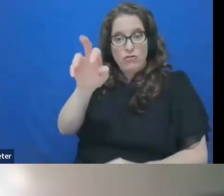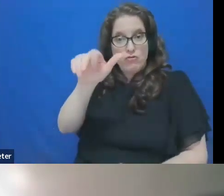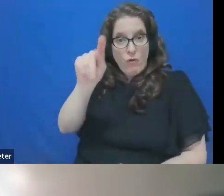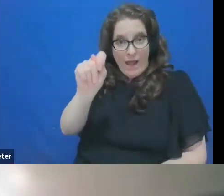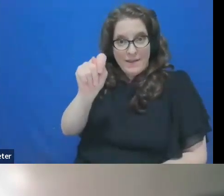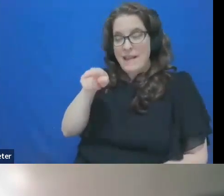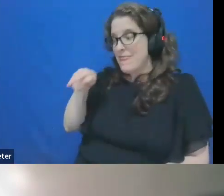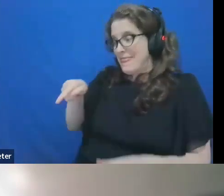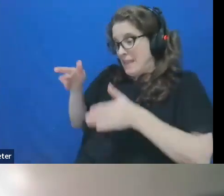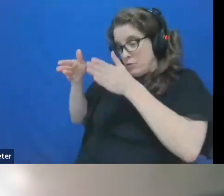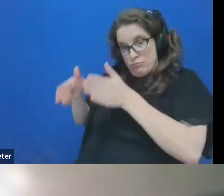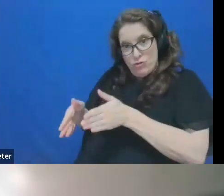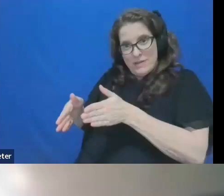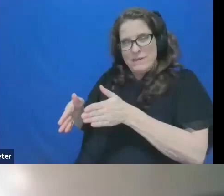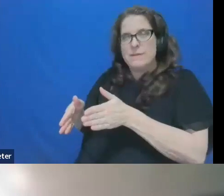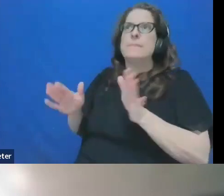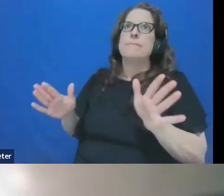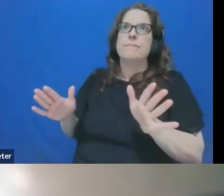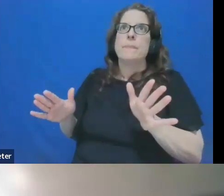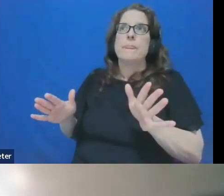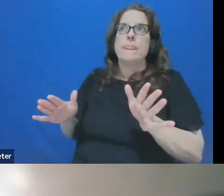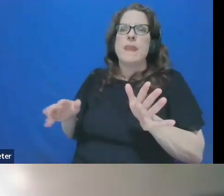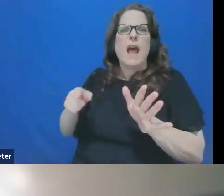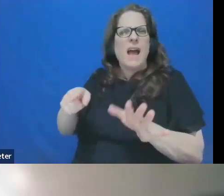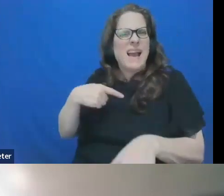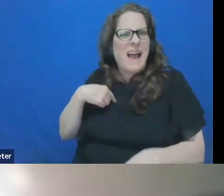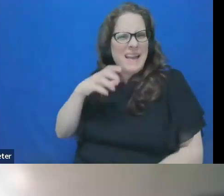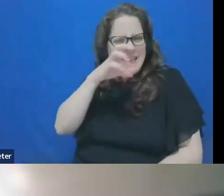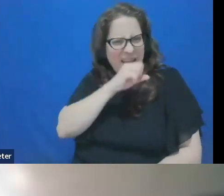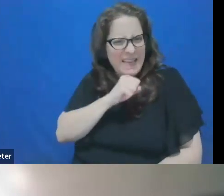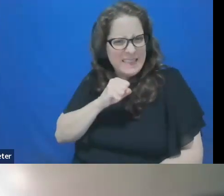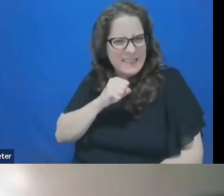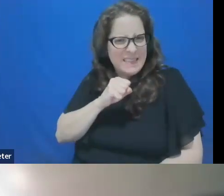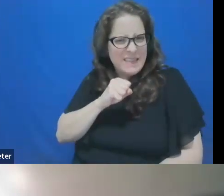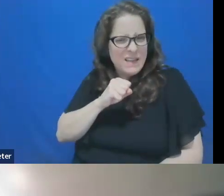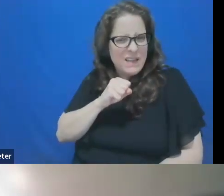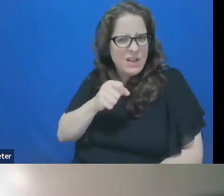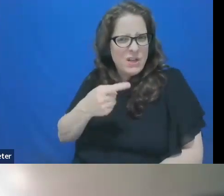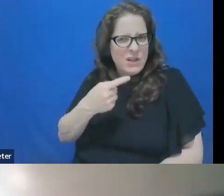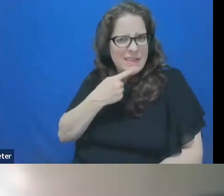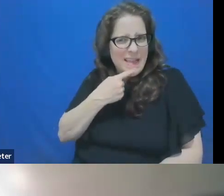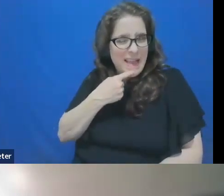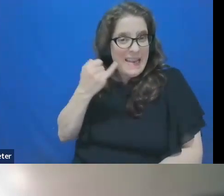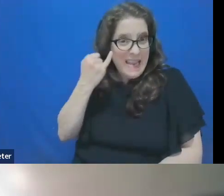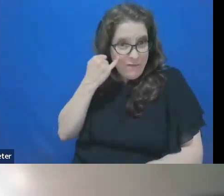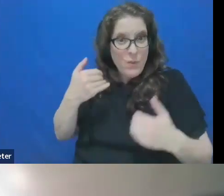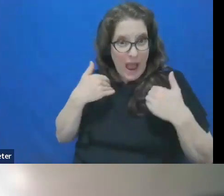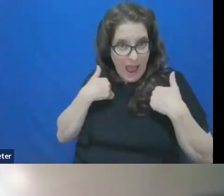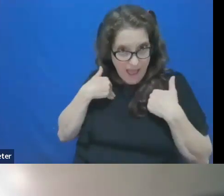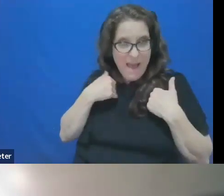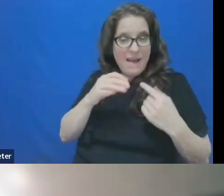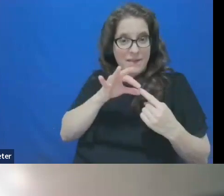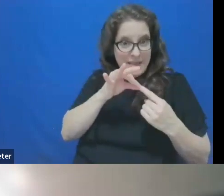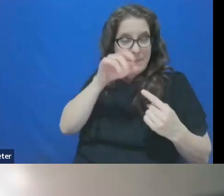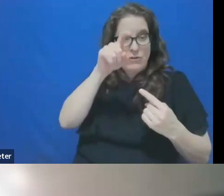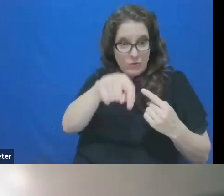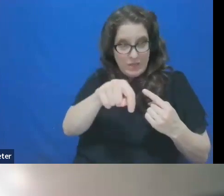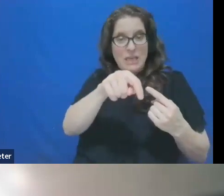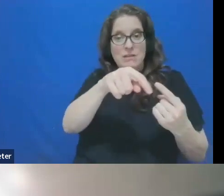not currently, I guess, are they talking about is if there is a special needs trust and the person is